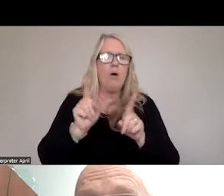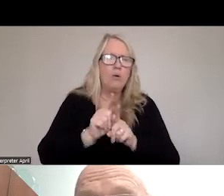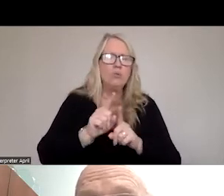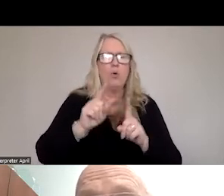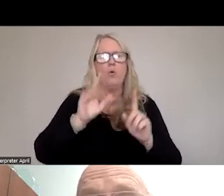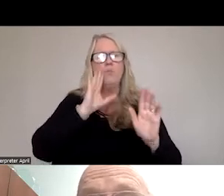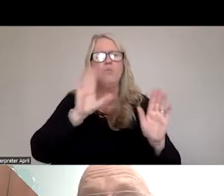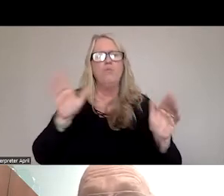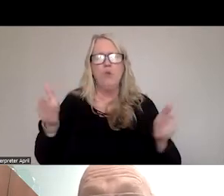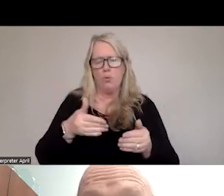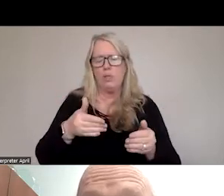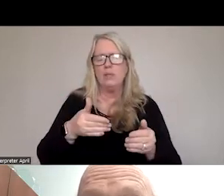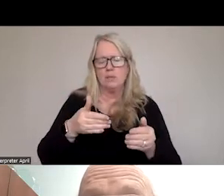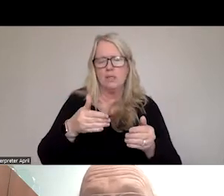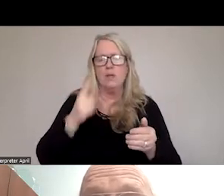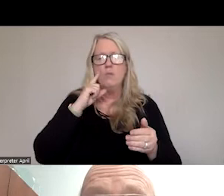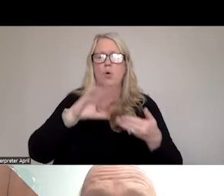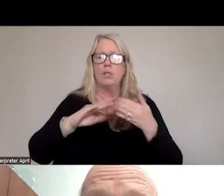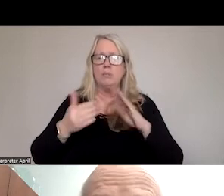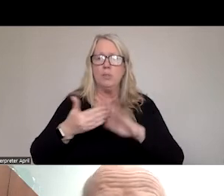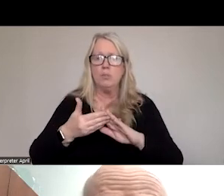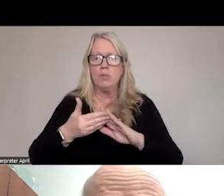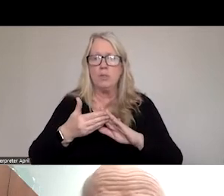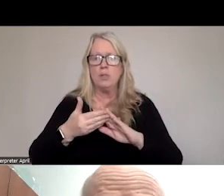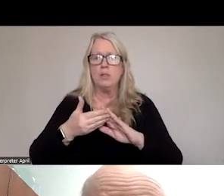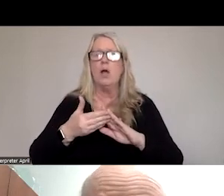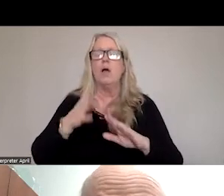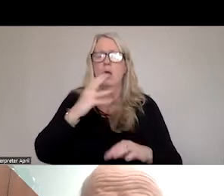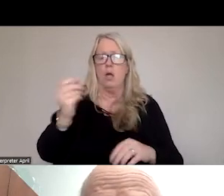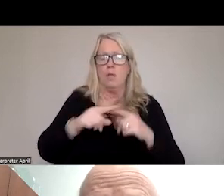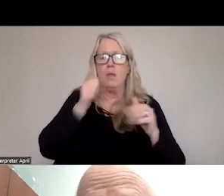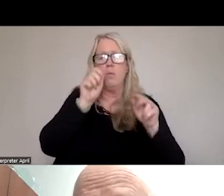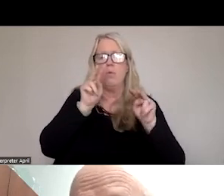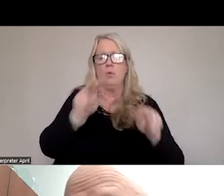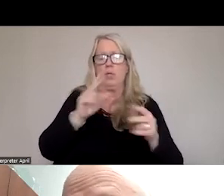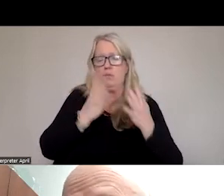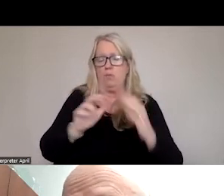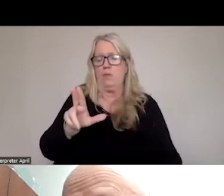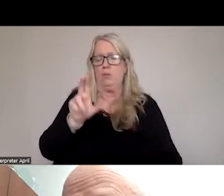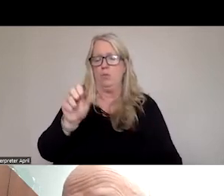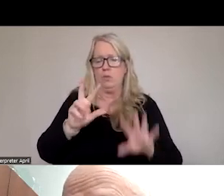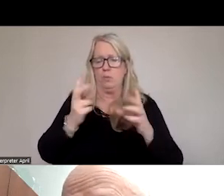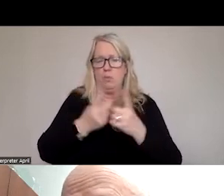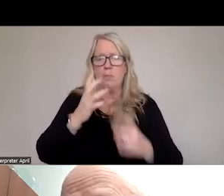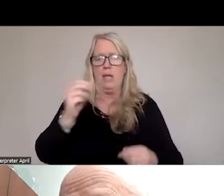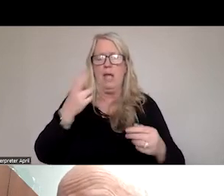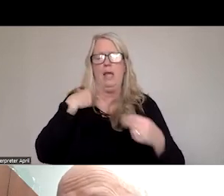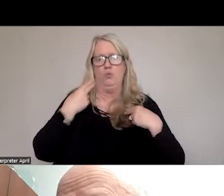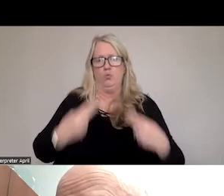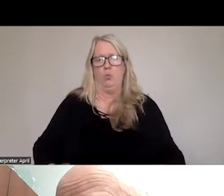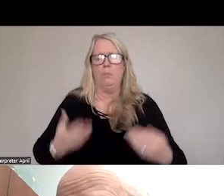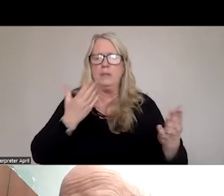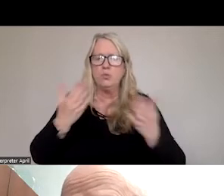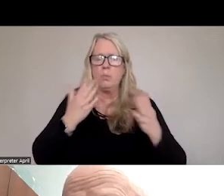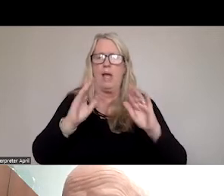focus on communities. And one thing we're looking at across the U.S. Department of Health and Human Services is how do